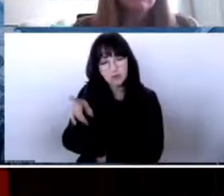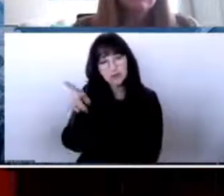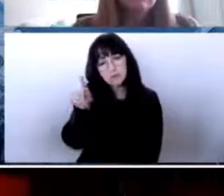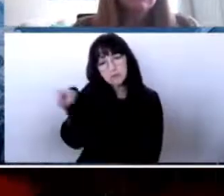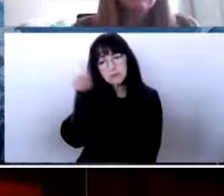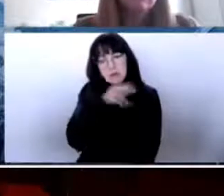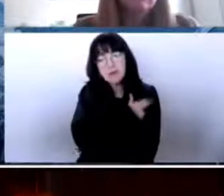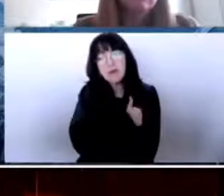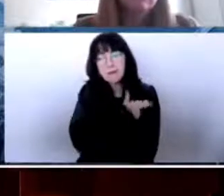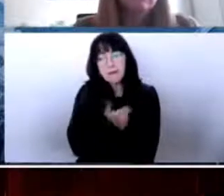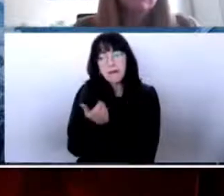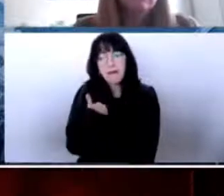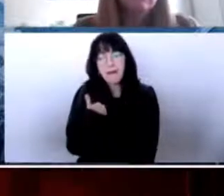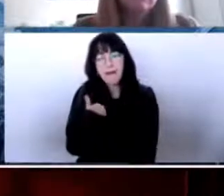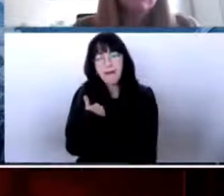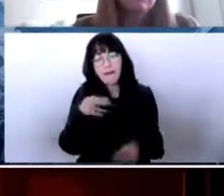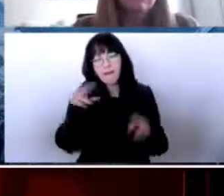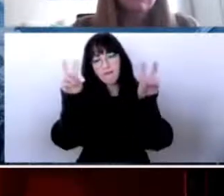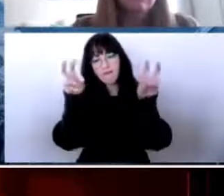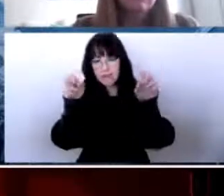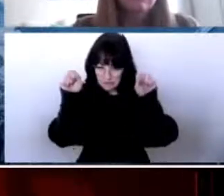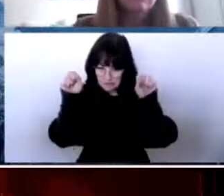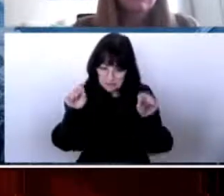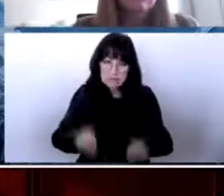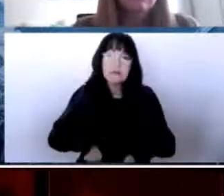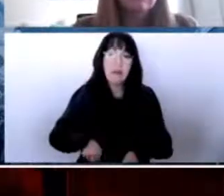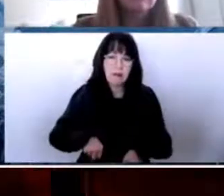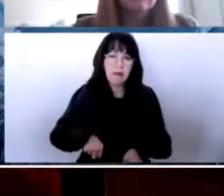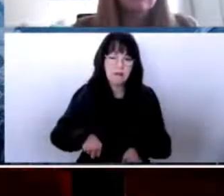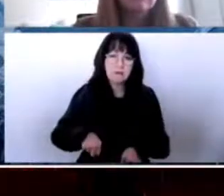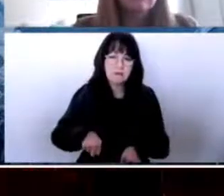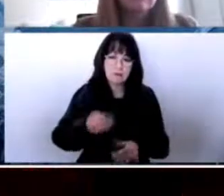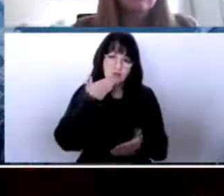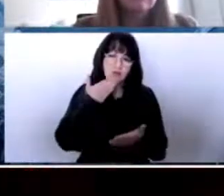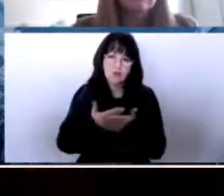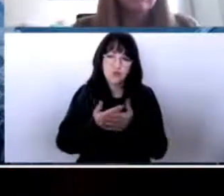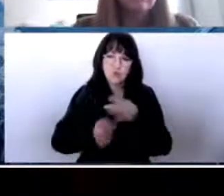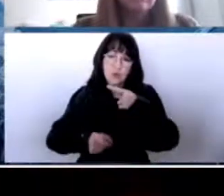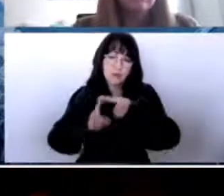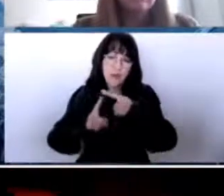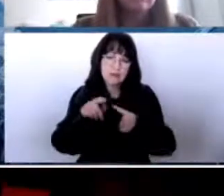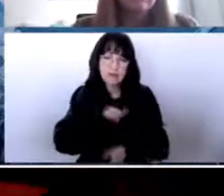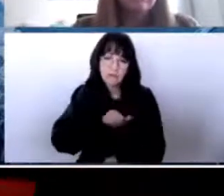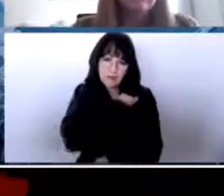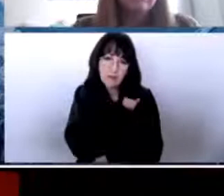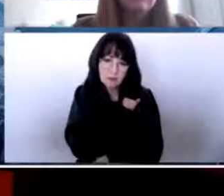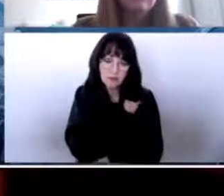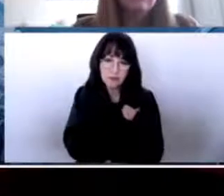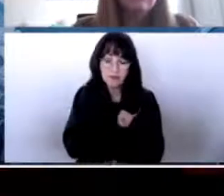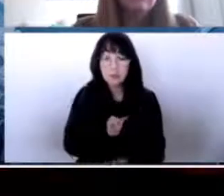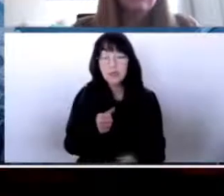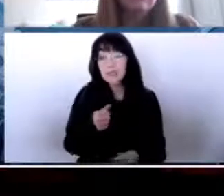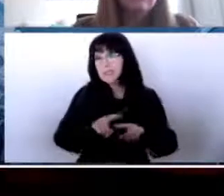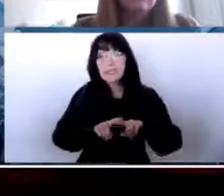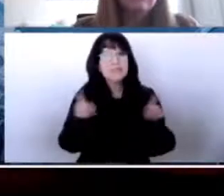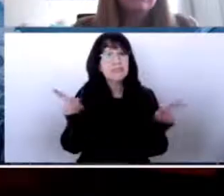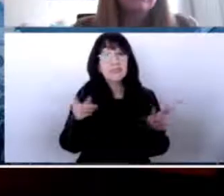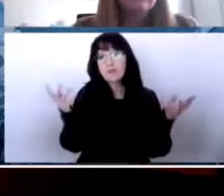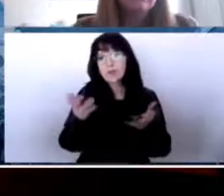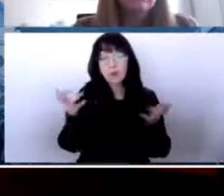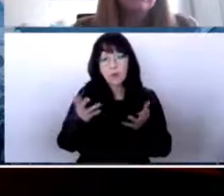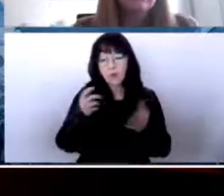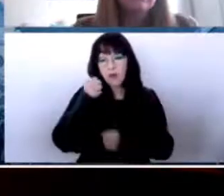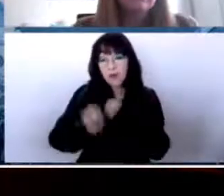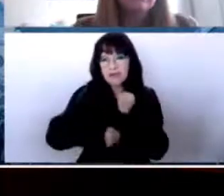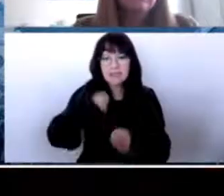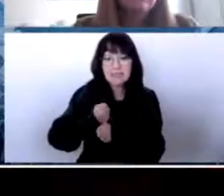is, what we need. And I think the only thing that is different from years past, when they, because I